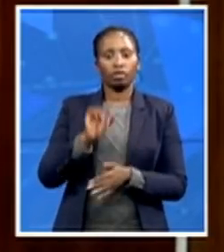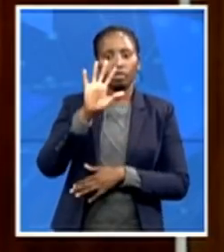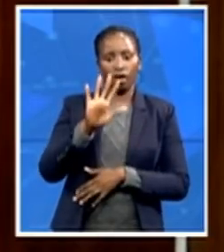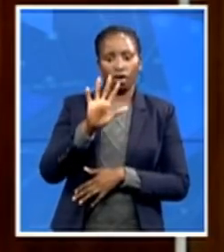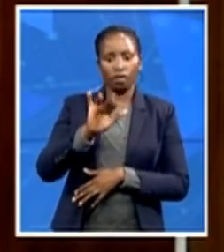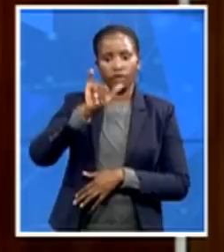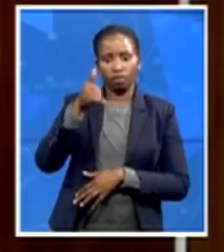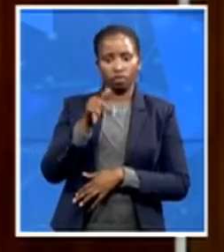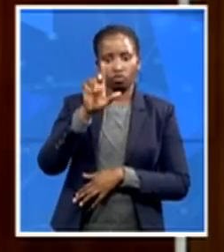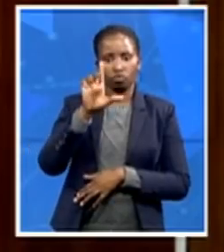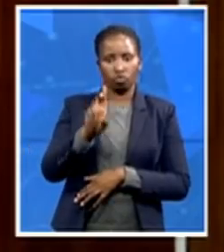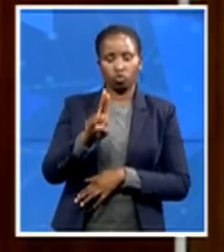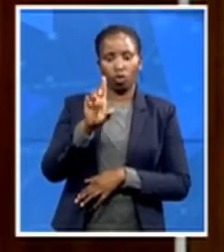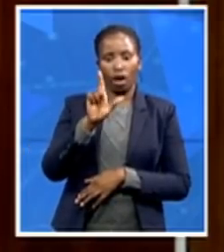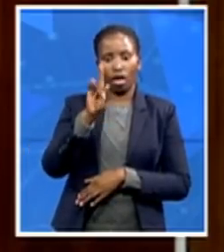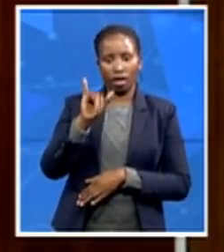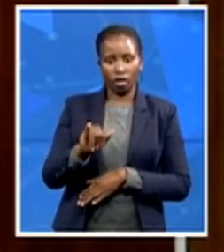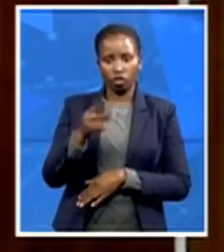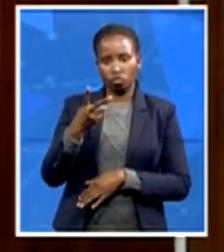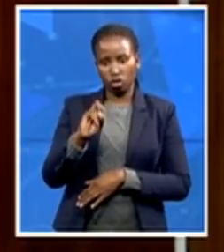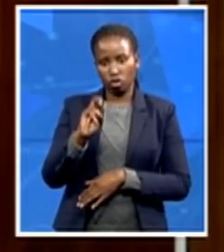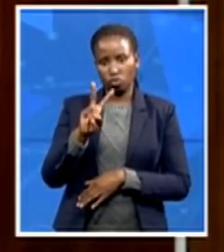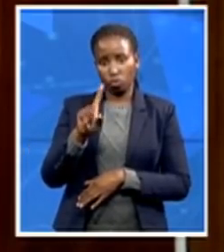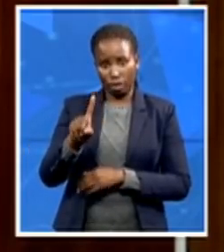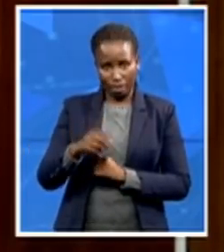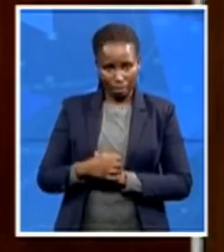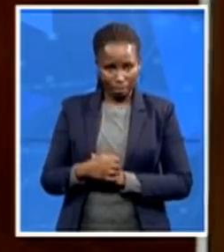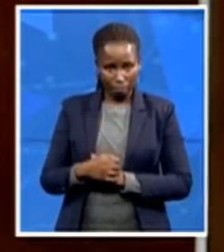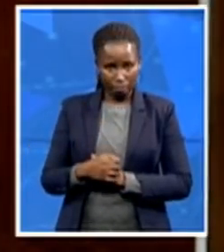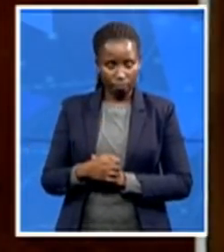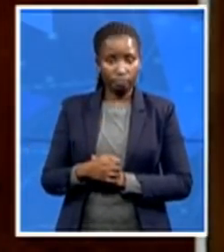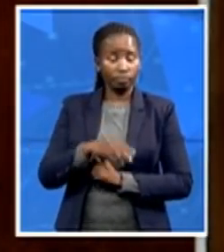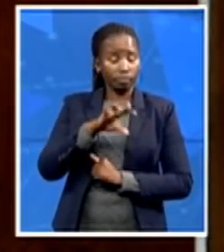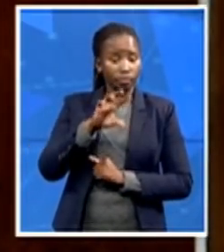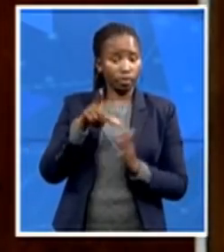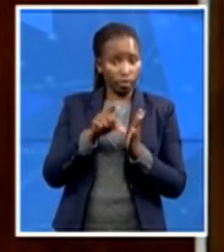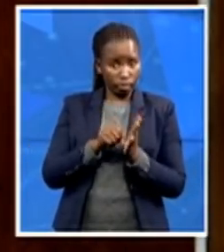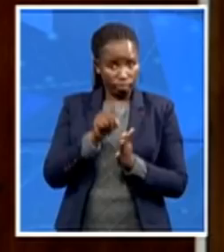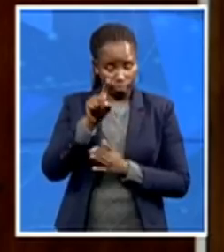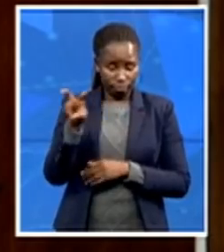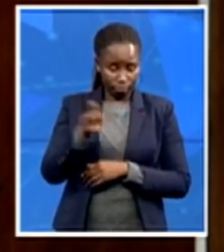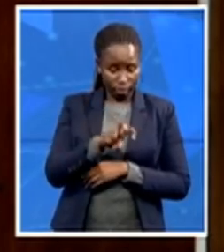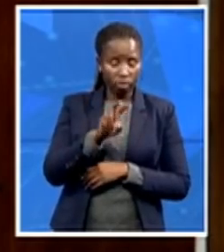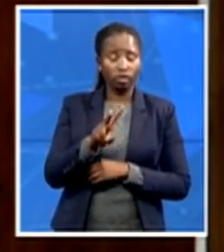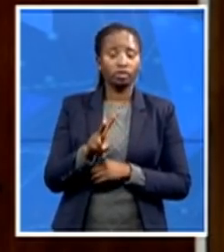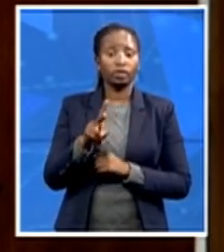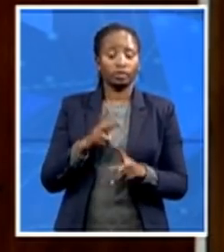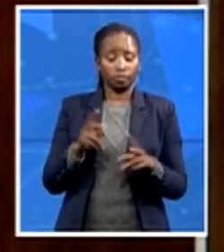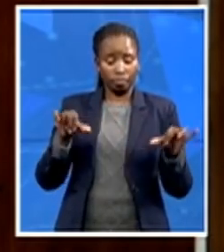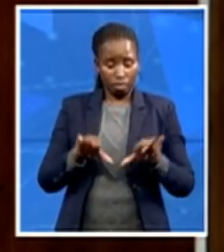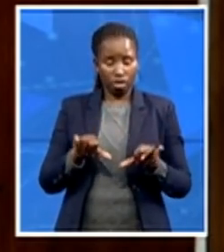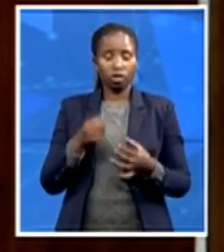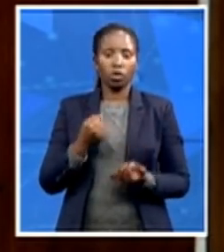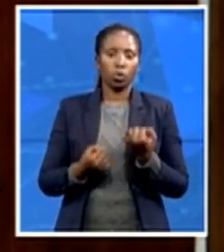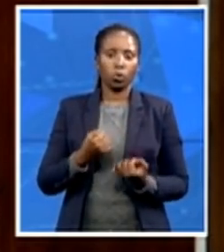2021. It's a provisional date, and you won't be back at this court at 8:30 once you've paid your bail. Thank you, sir. You may stand